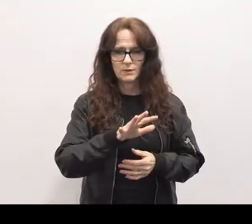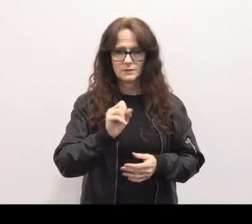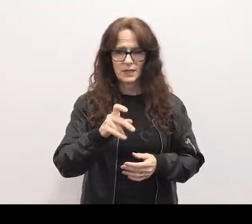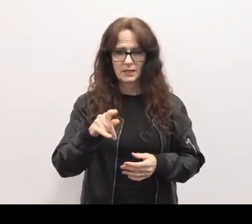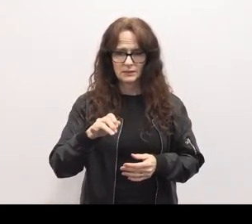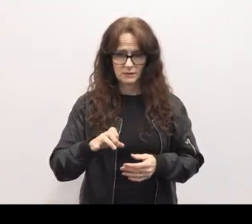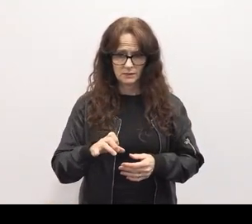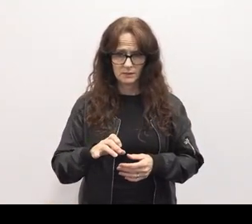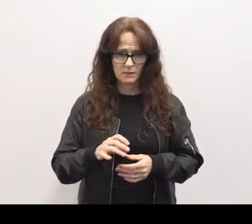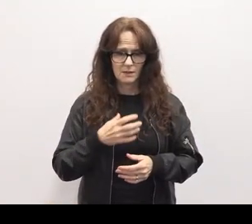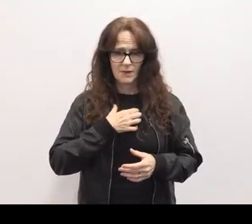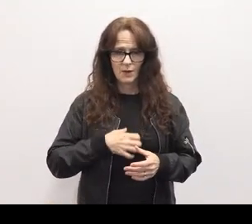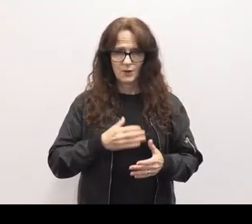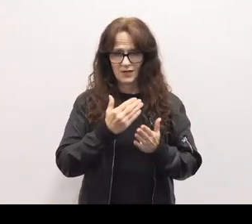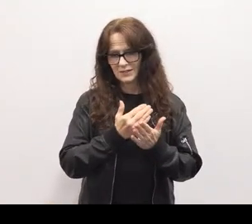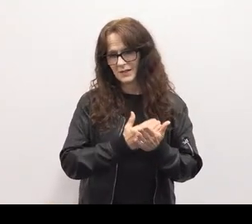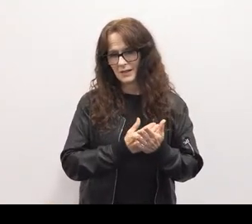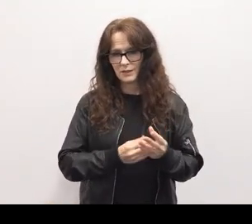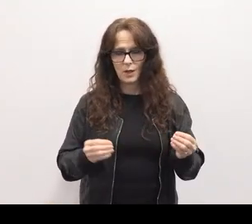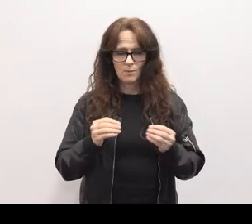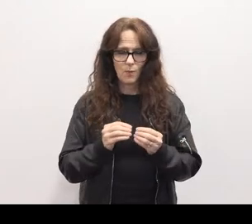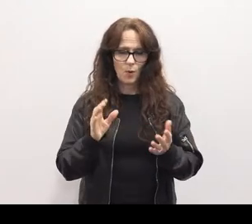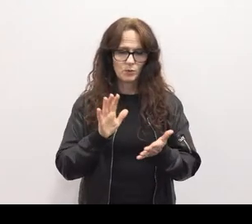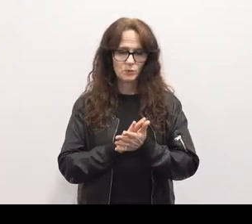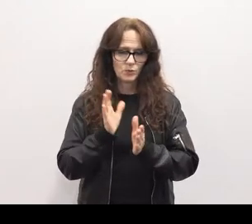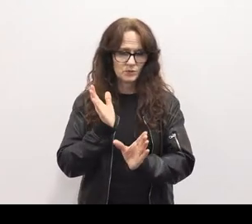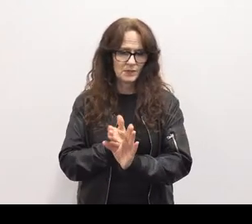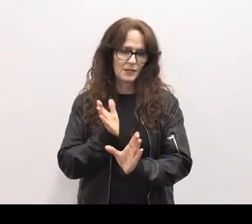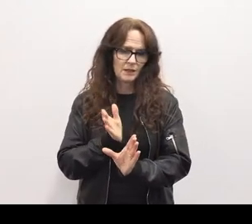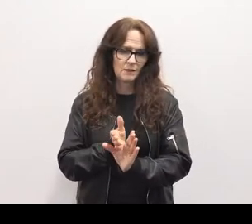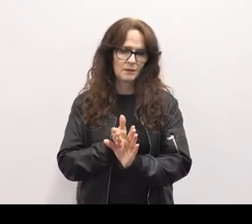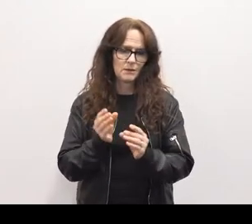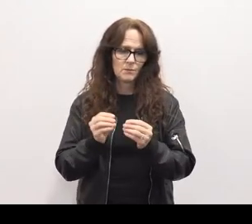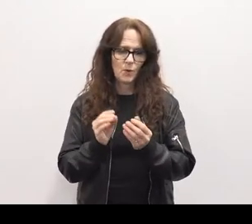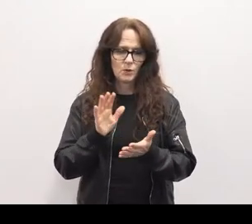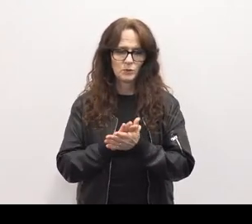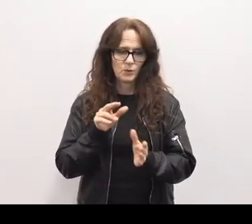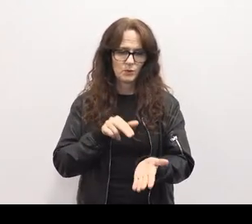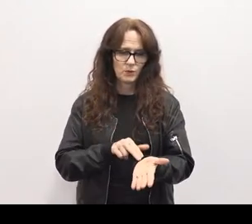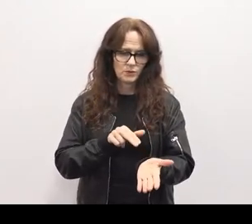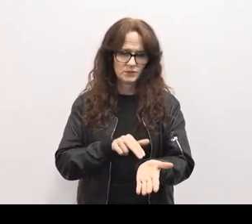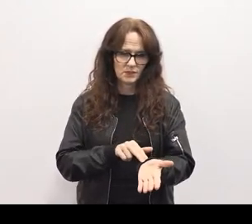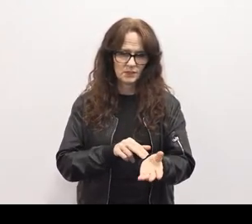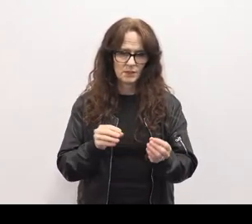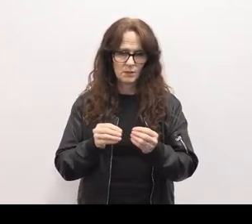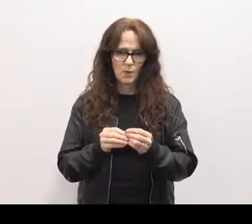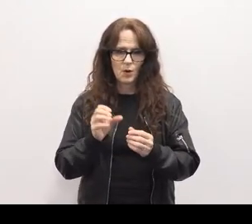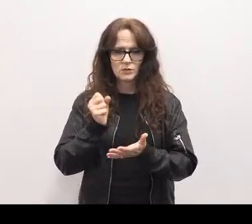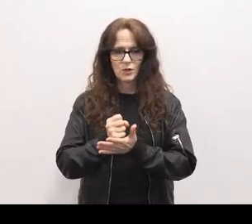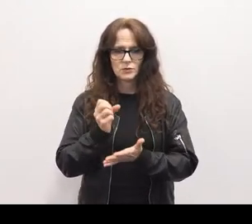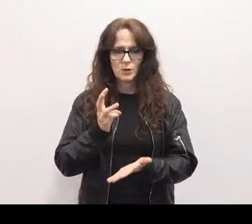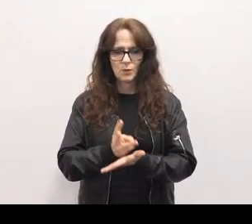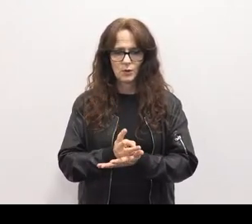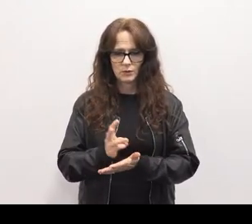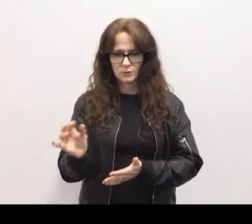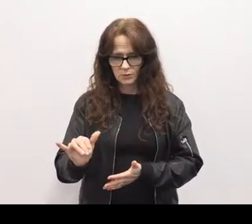gonna put in my wish list, more school psychologists, more school nurses, more social workers